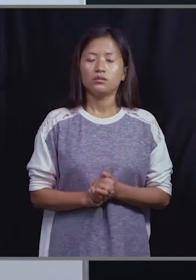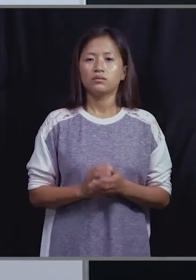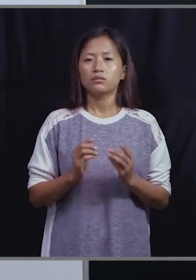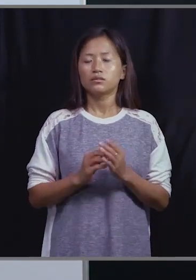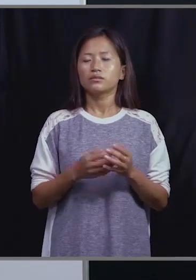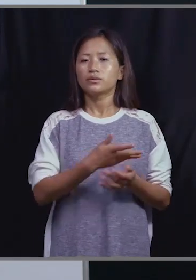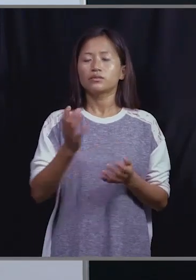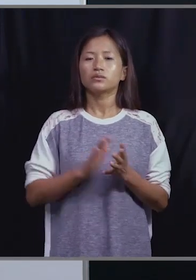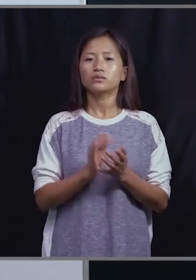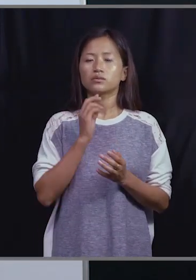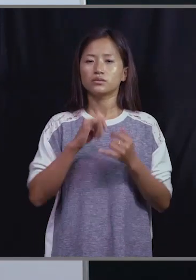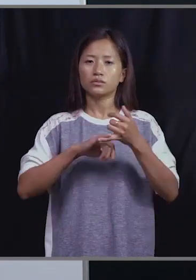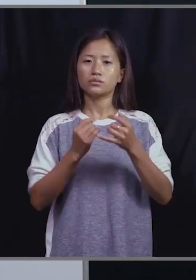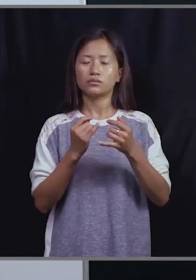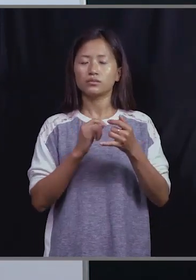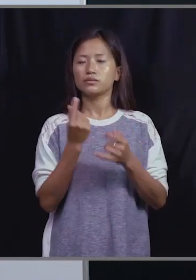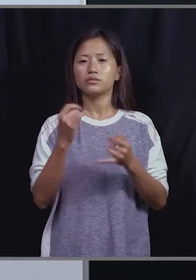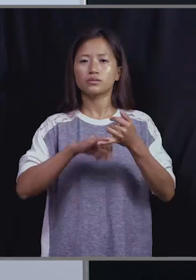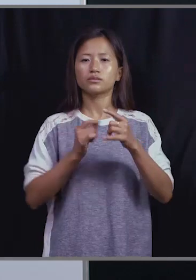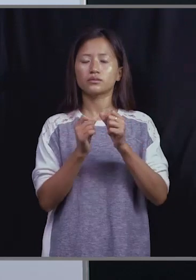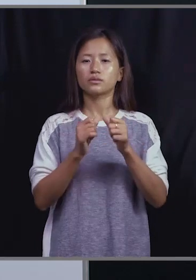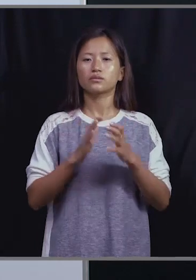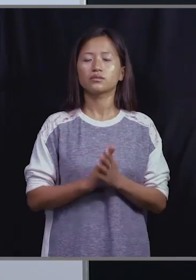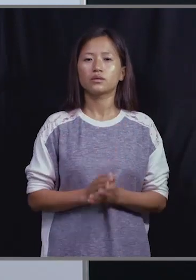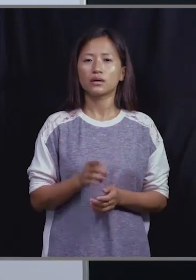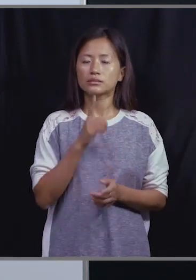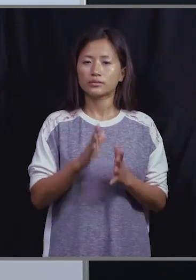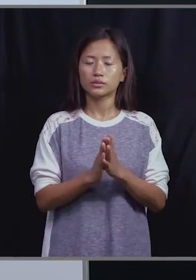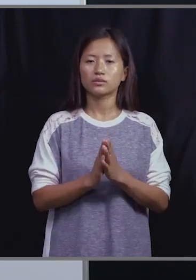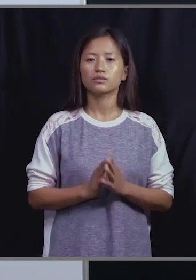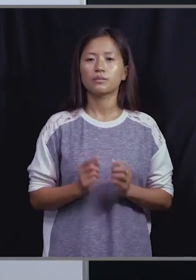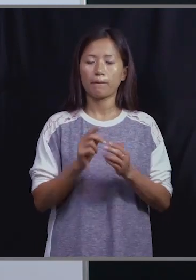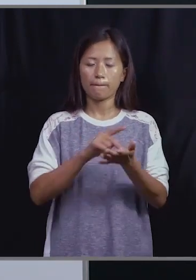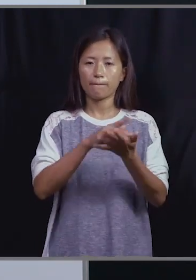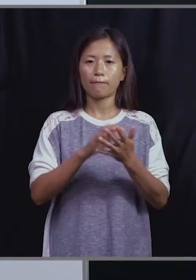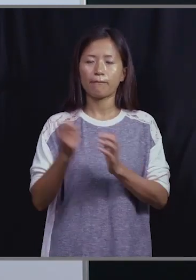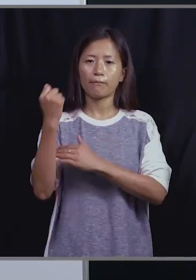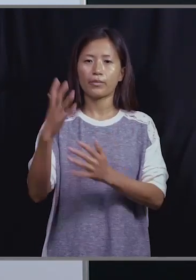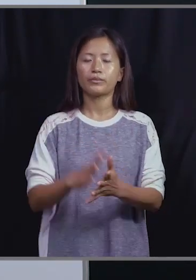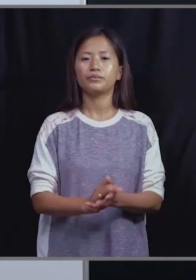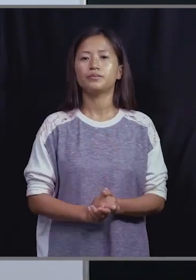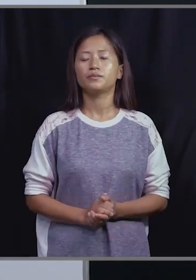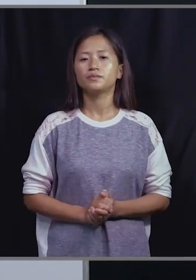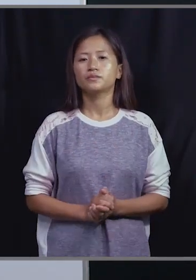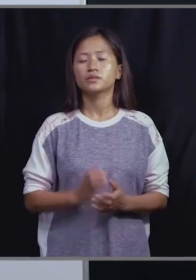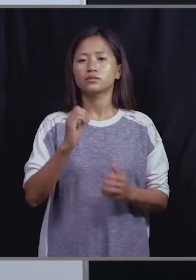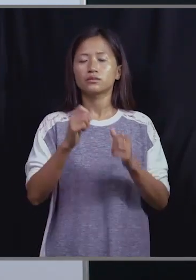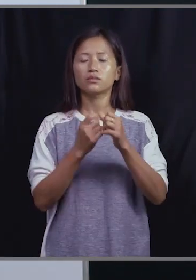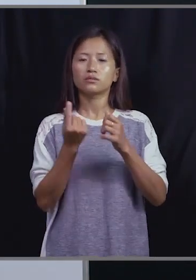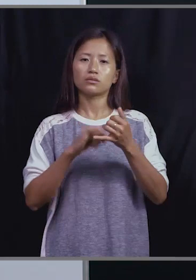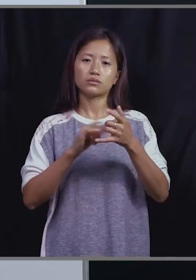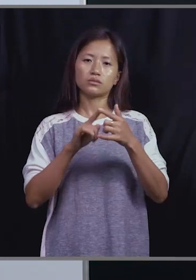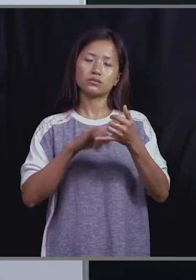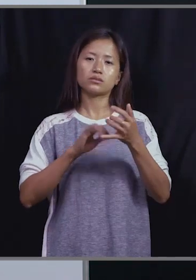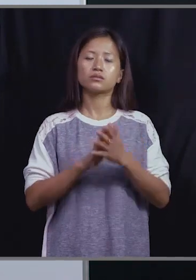was only USA as the supreme or an absolute power. Okay, so these are the causes of the